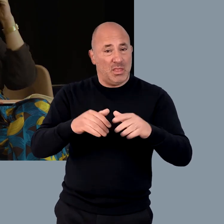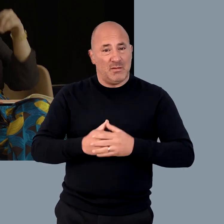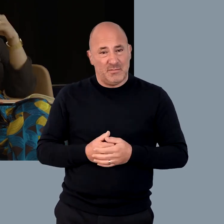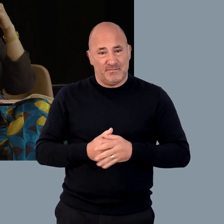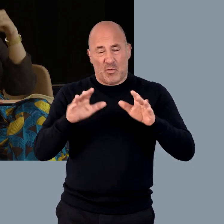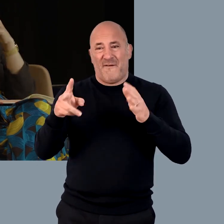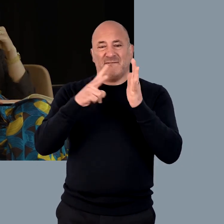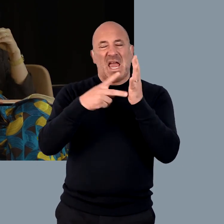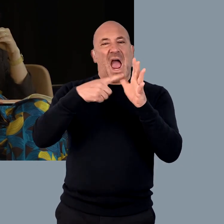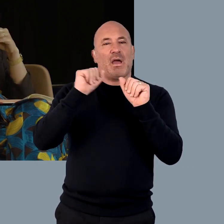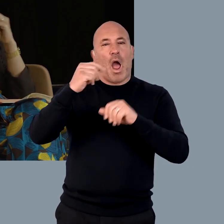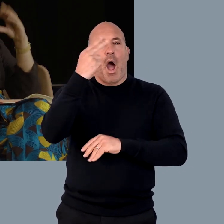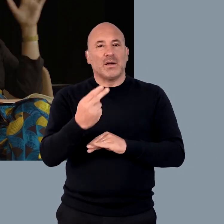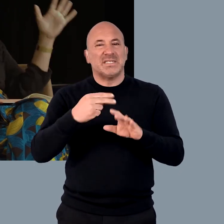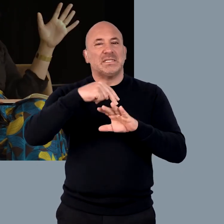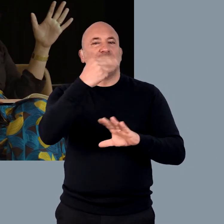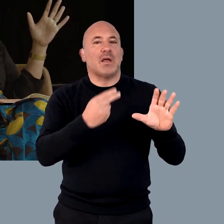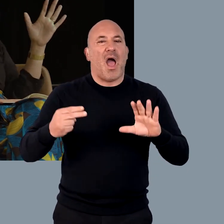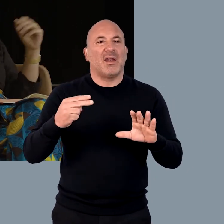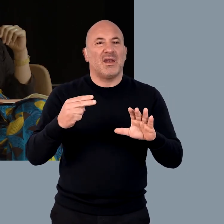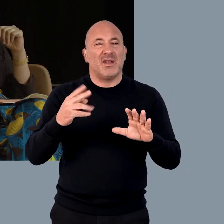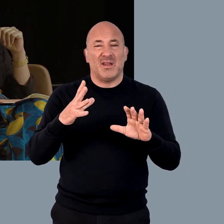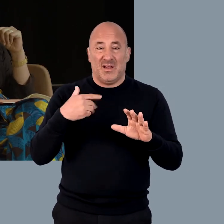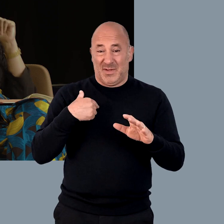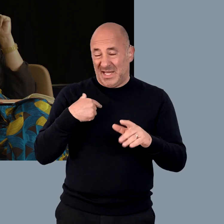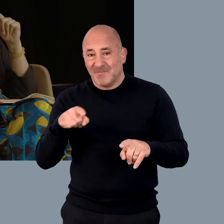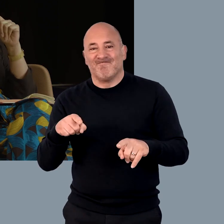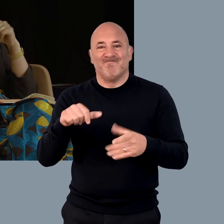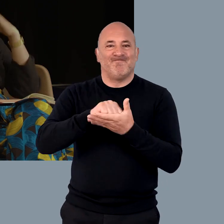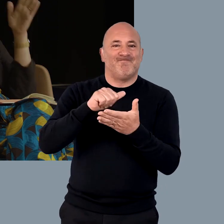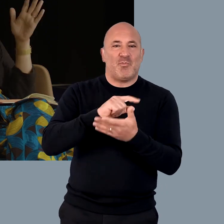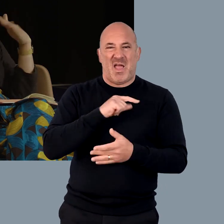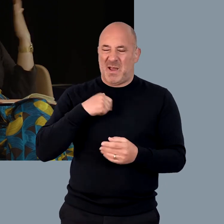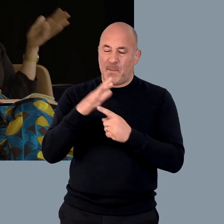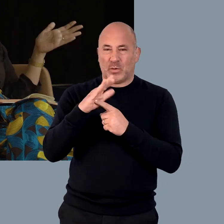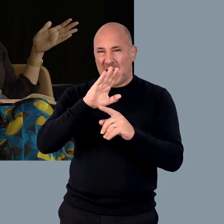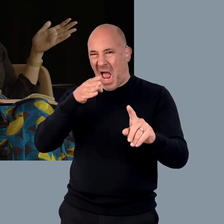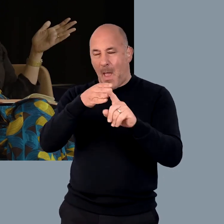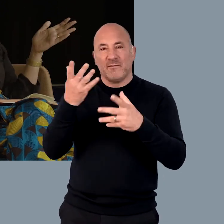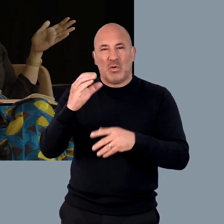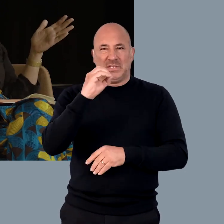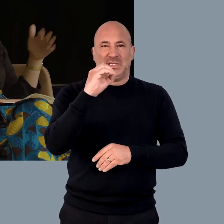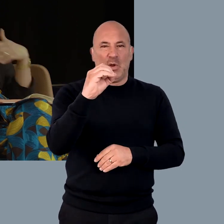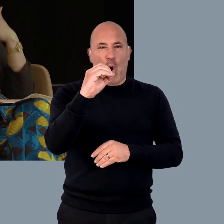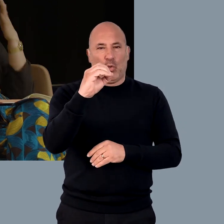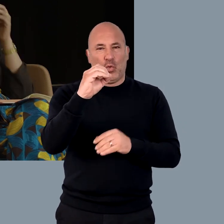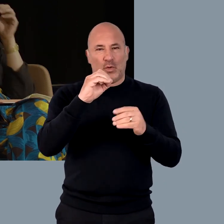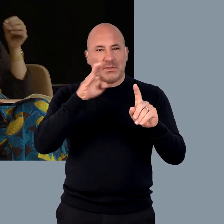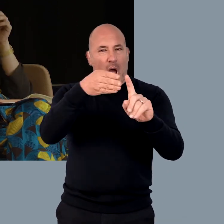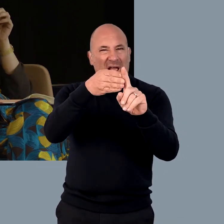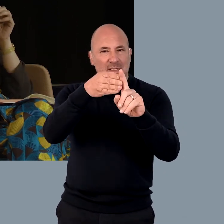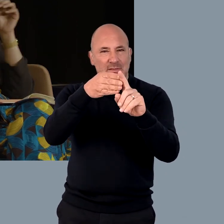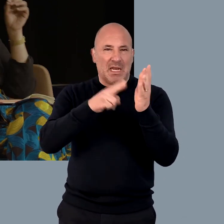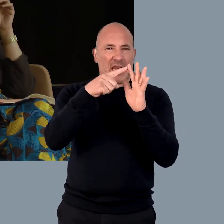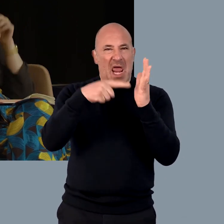very much the mission of the museum. So V&A's art and design. So it's not like we're doing it because we think it's important to have a net zero target, or